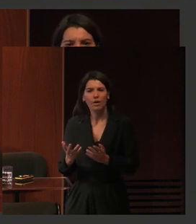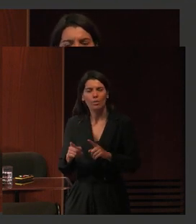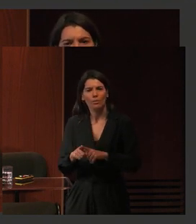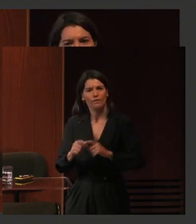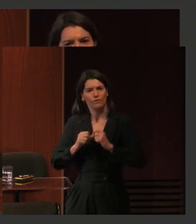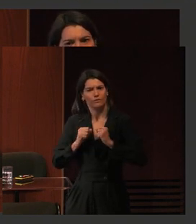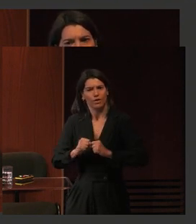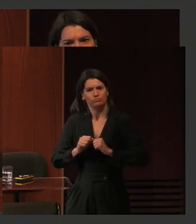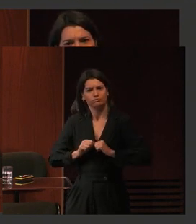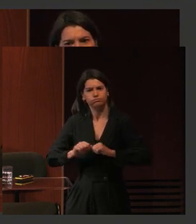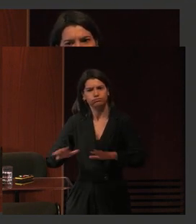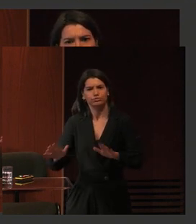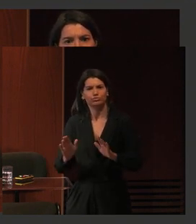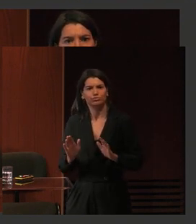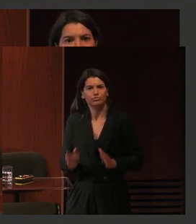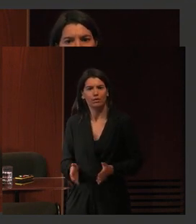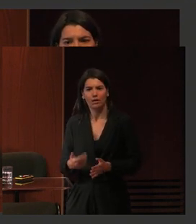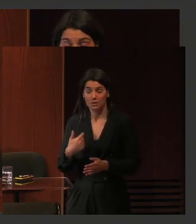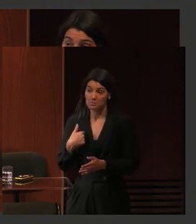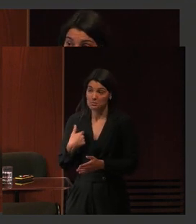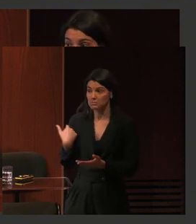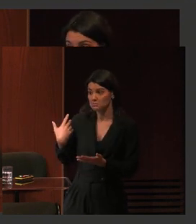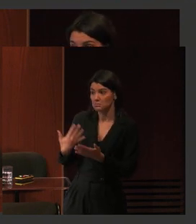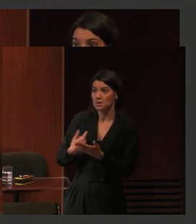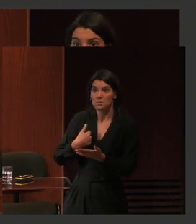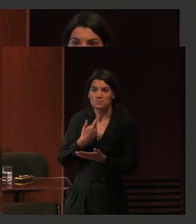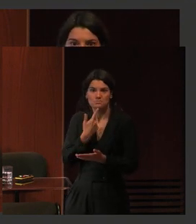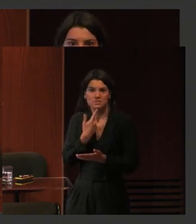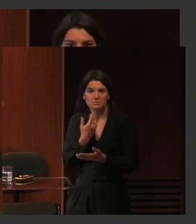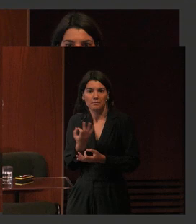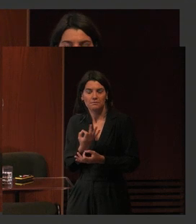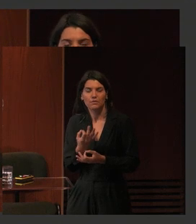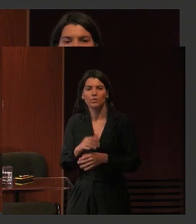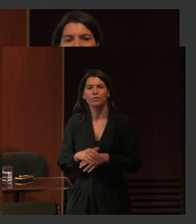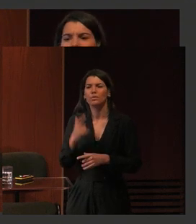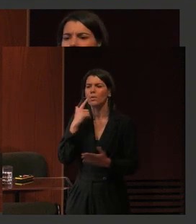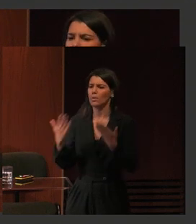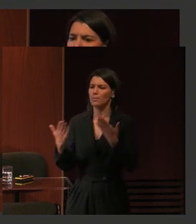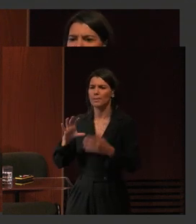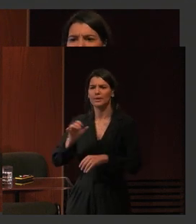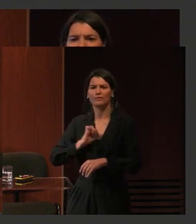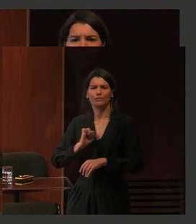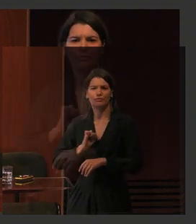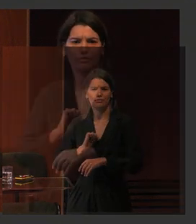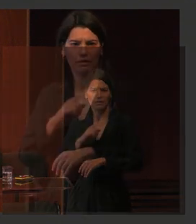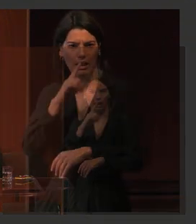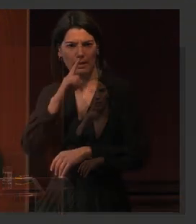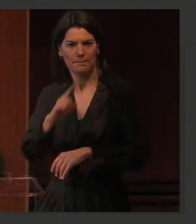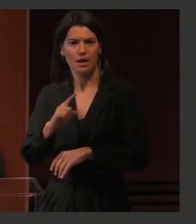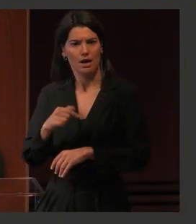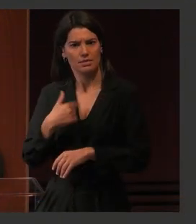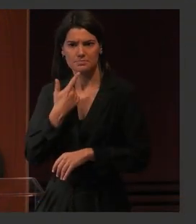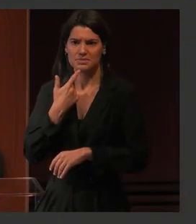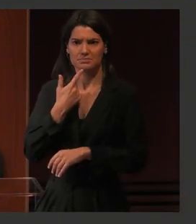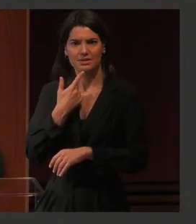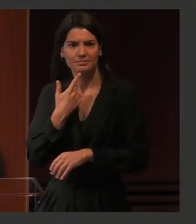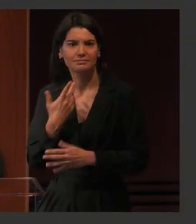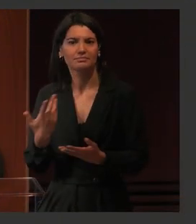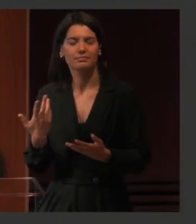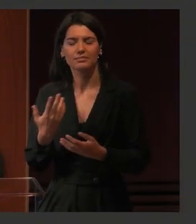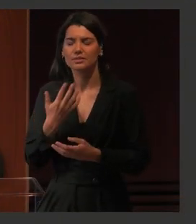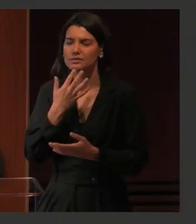to know. And compared with countries like mine, like Germany, it is really great that you have